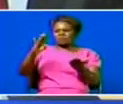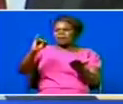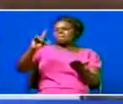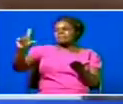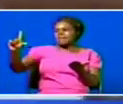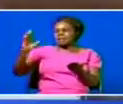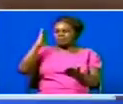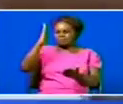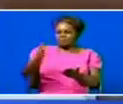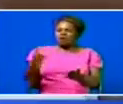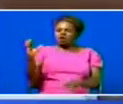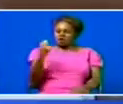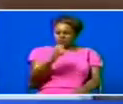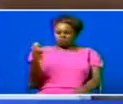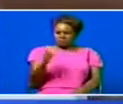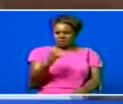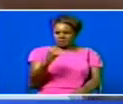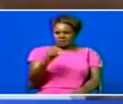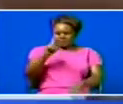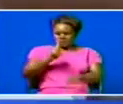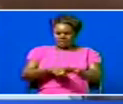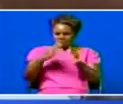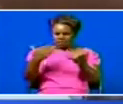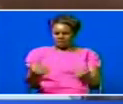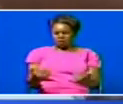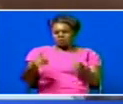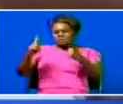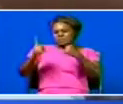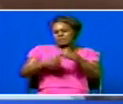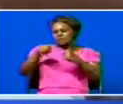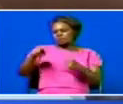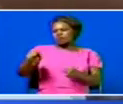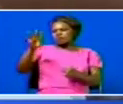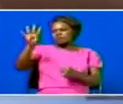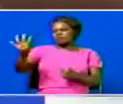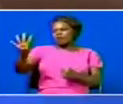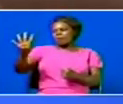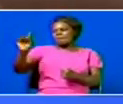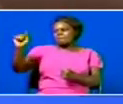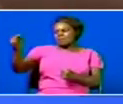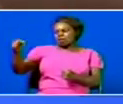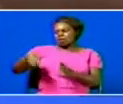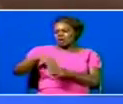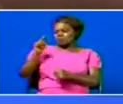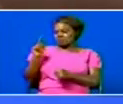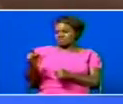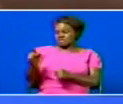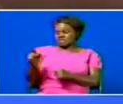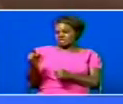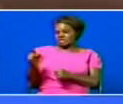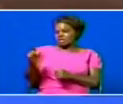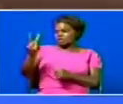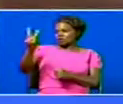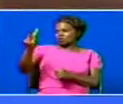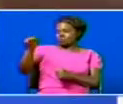accuracy. Customers we have at the moment are 6.4 million. Out of that,